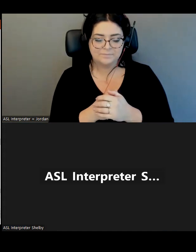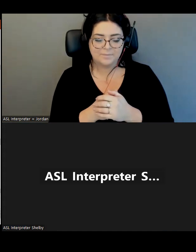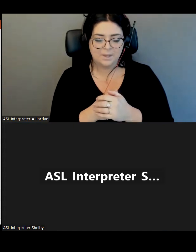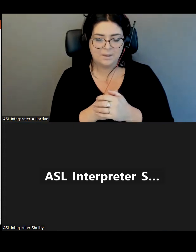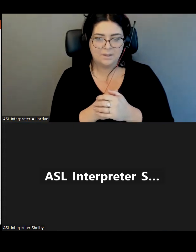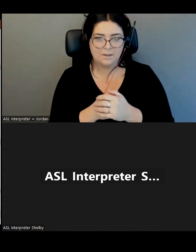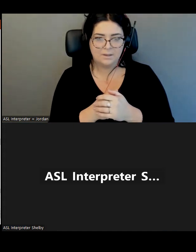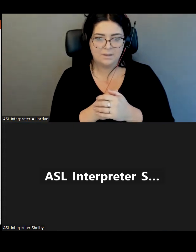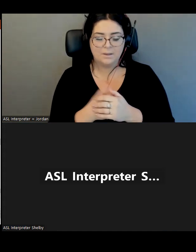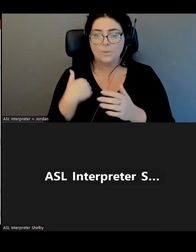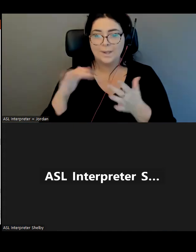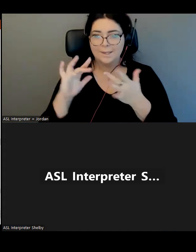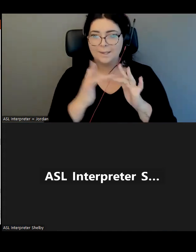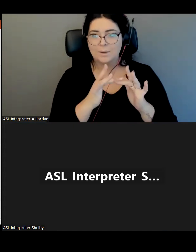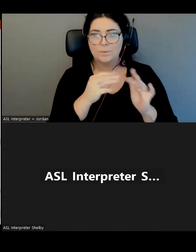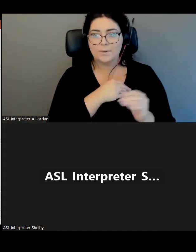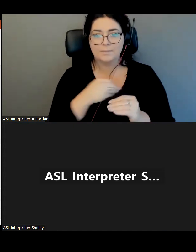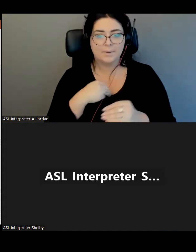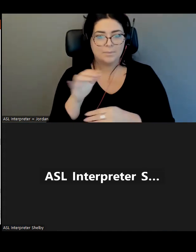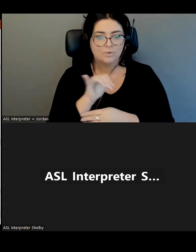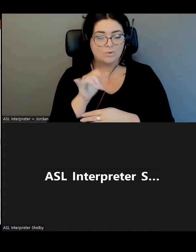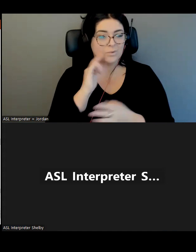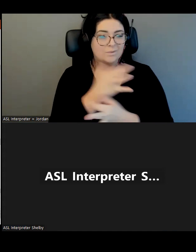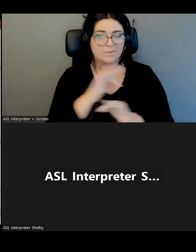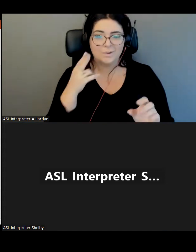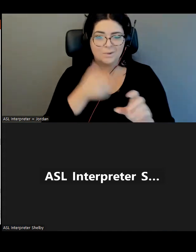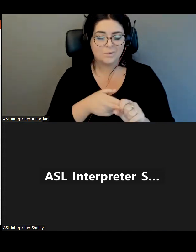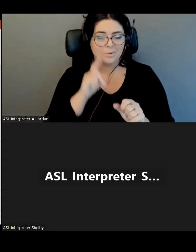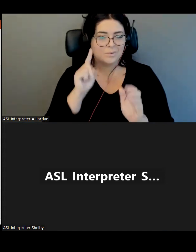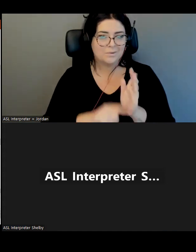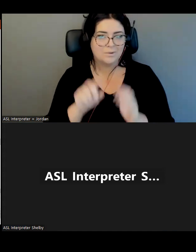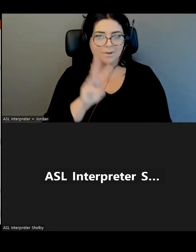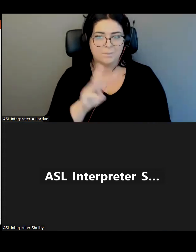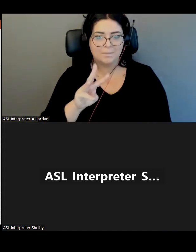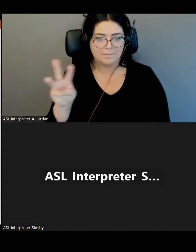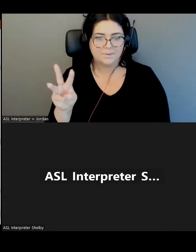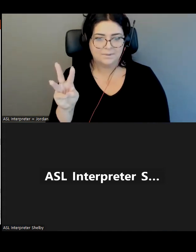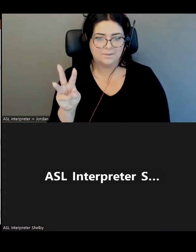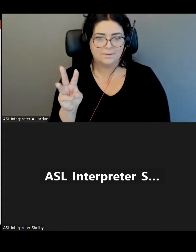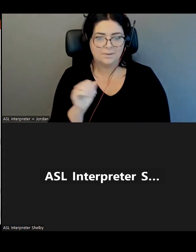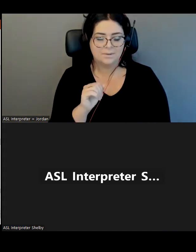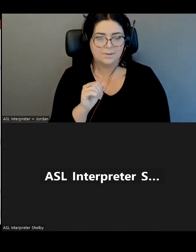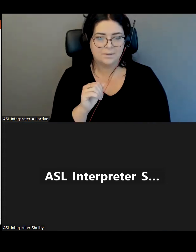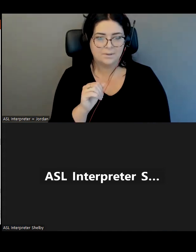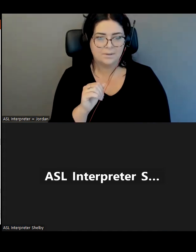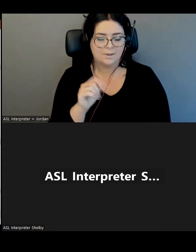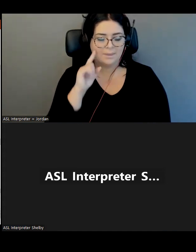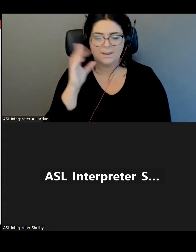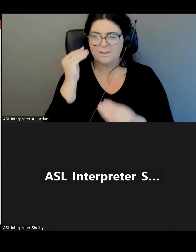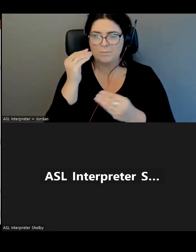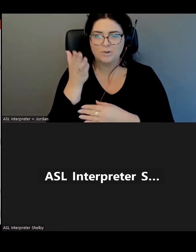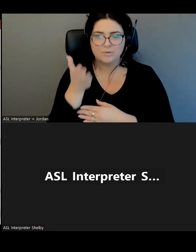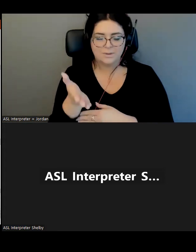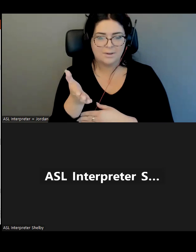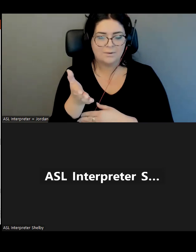we also have networking members. It's free to join. If you go to our website, which I think the information is going to share, if